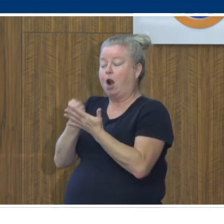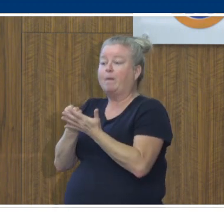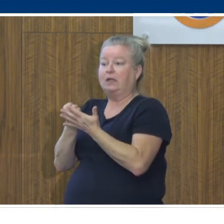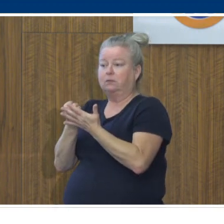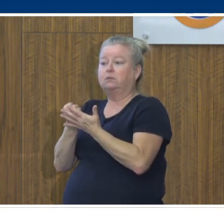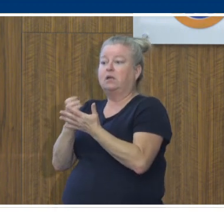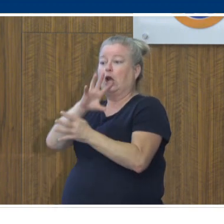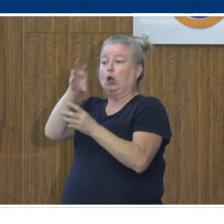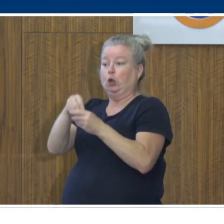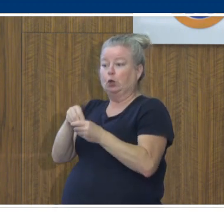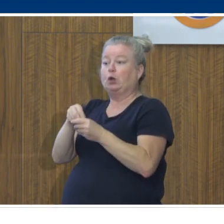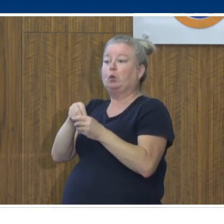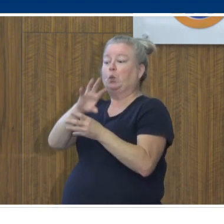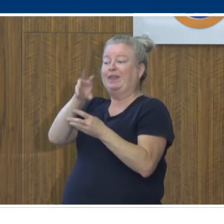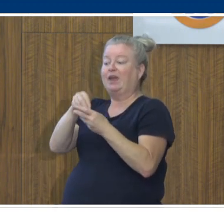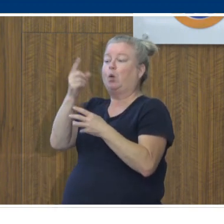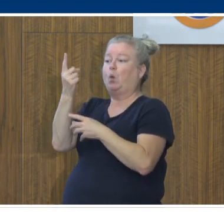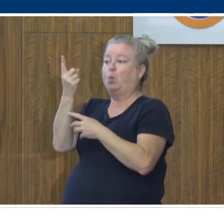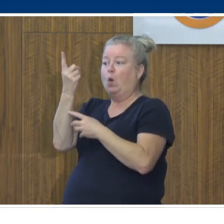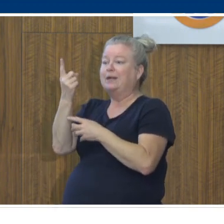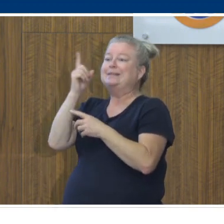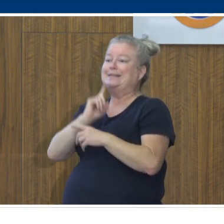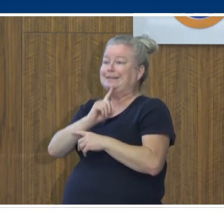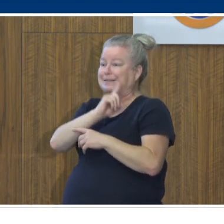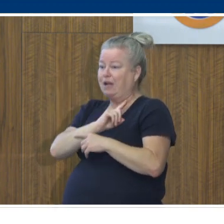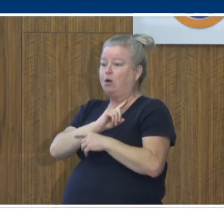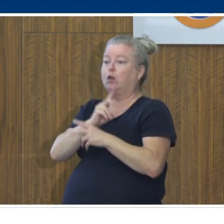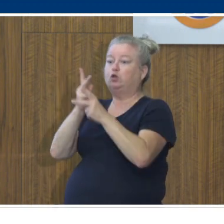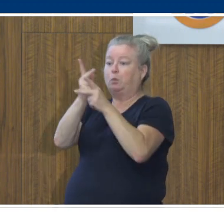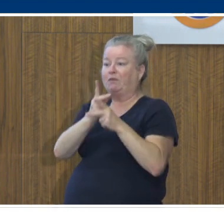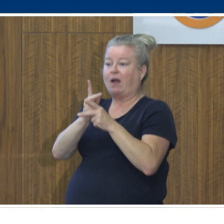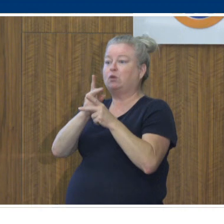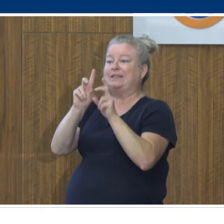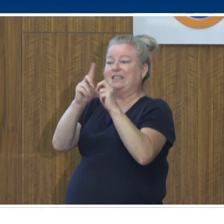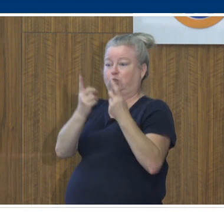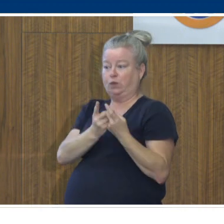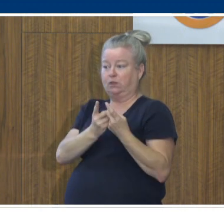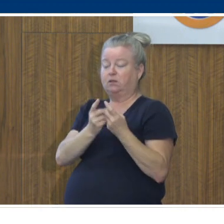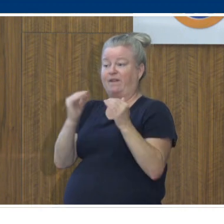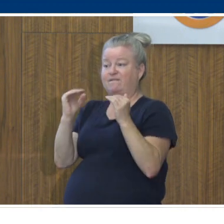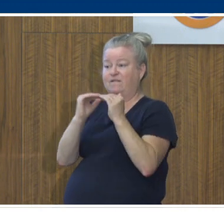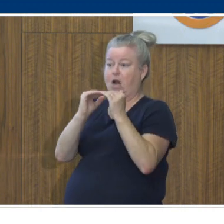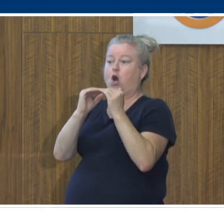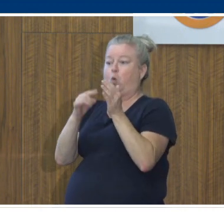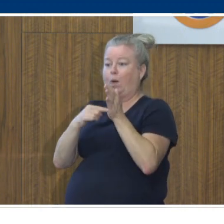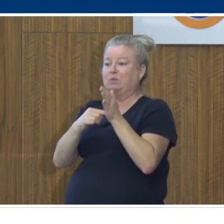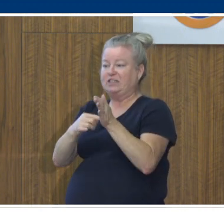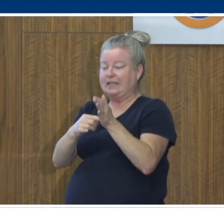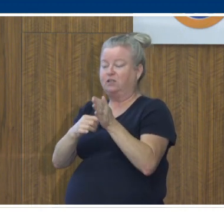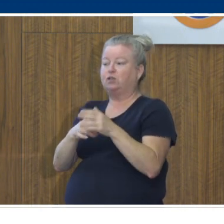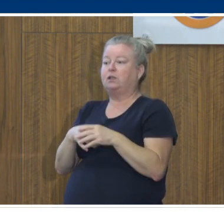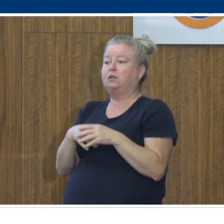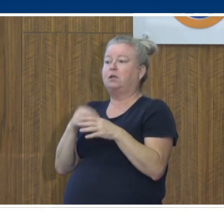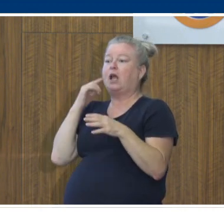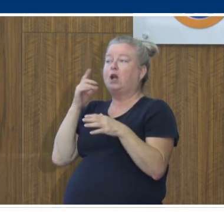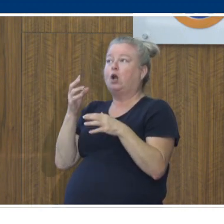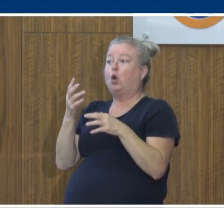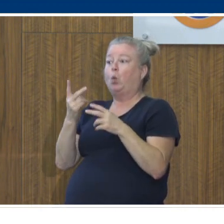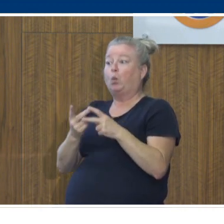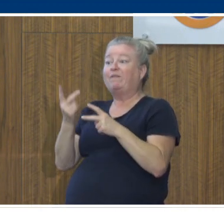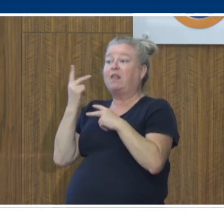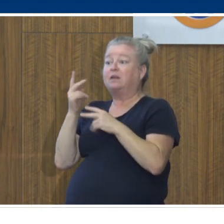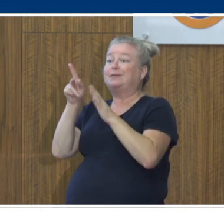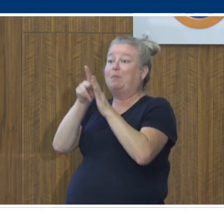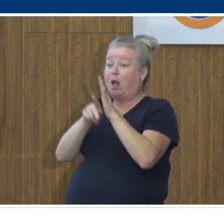a single supervisory district for the purpose of its effective and fair representation. The definition reflects a policy that